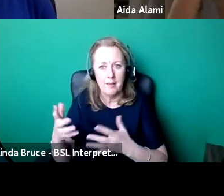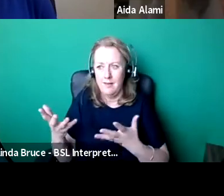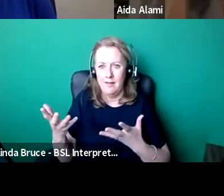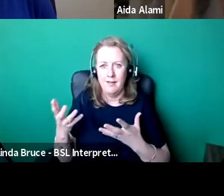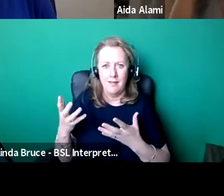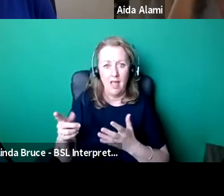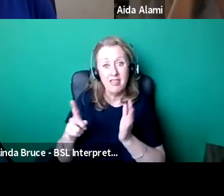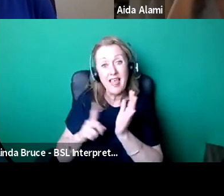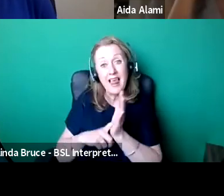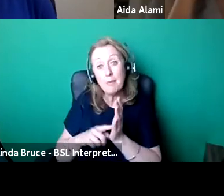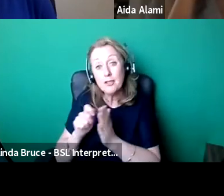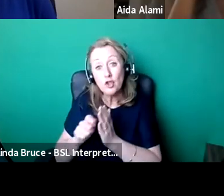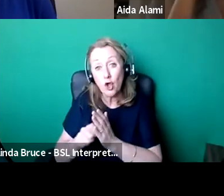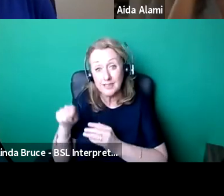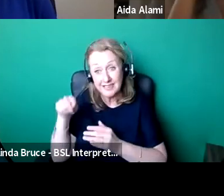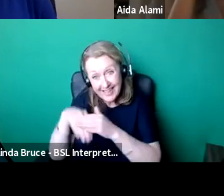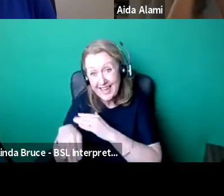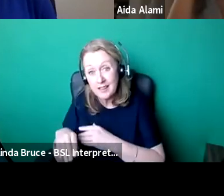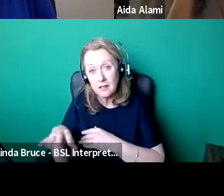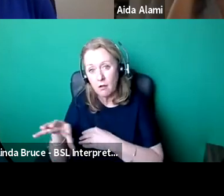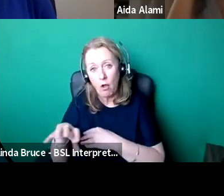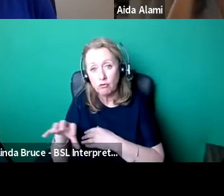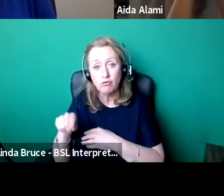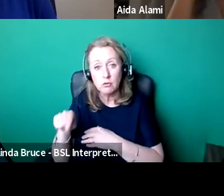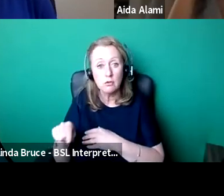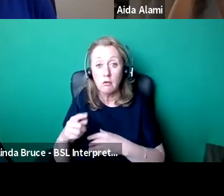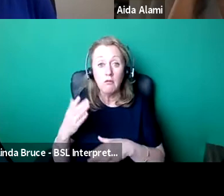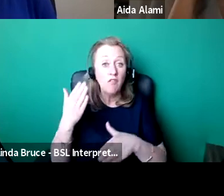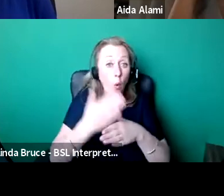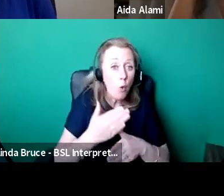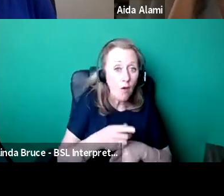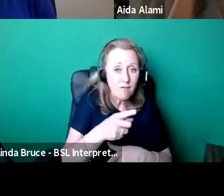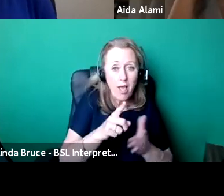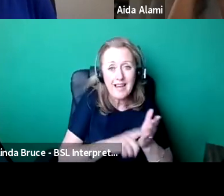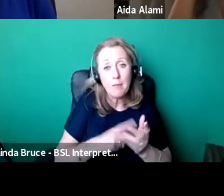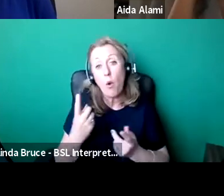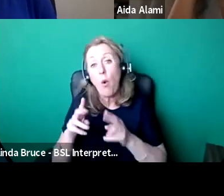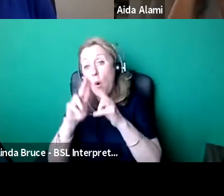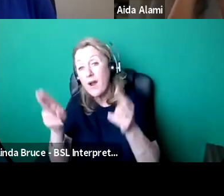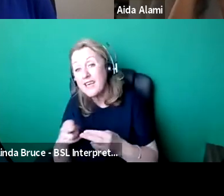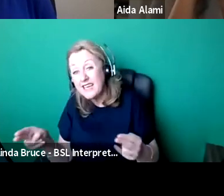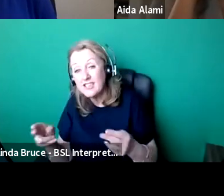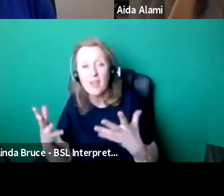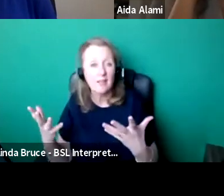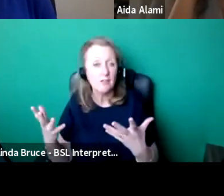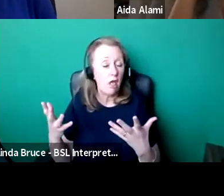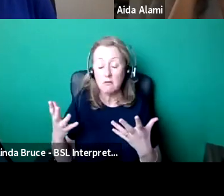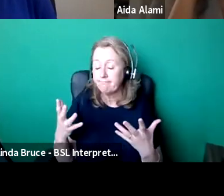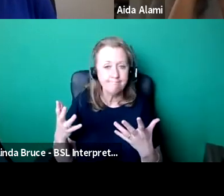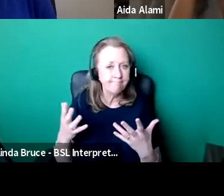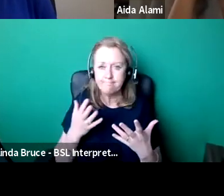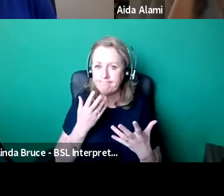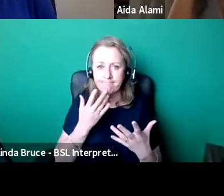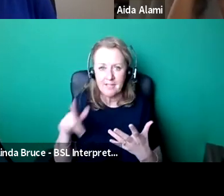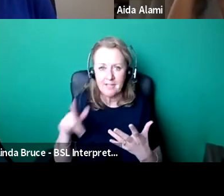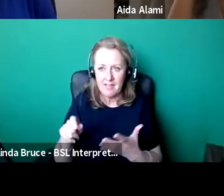journalists inside the country, doesn't matter if they are if they work for a Libyan or an international entity, they're still very